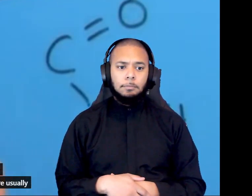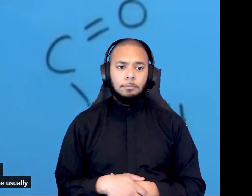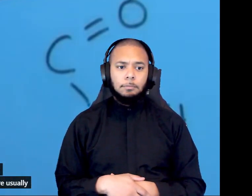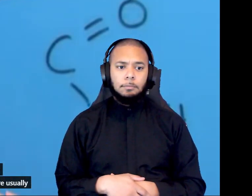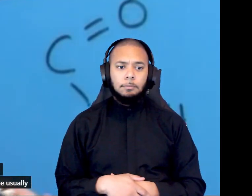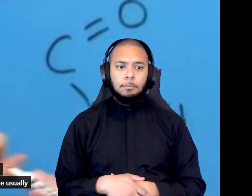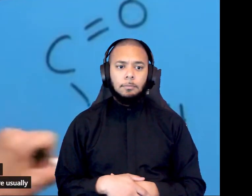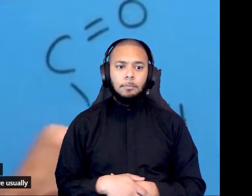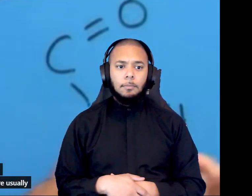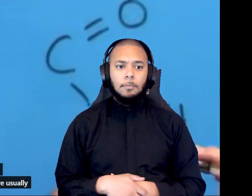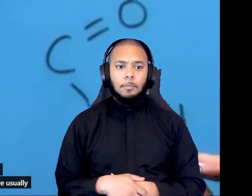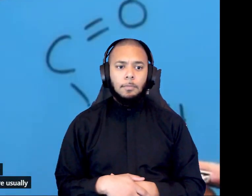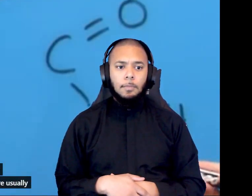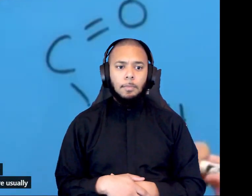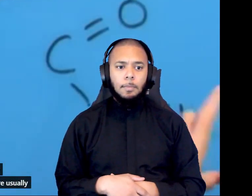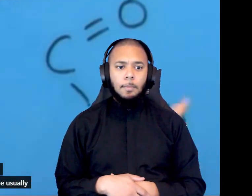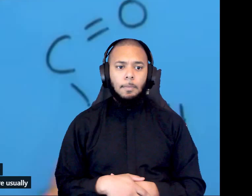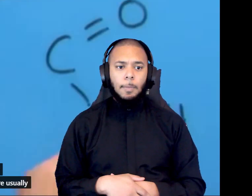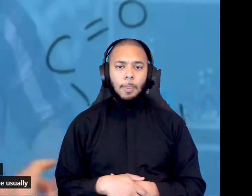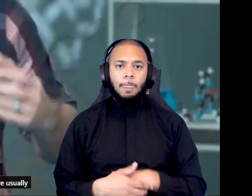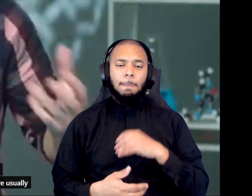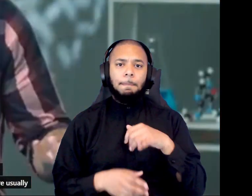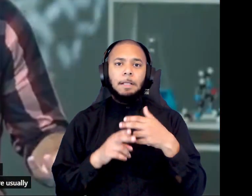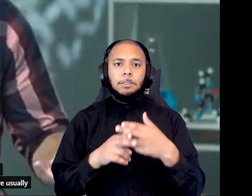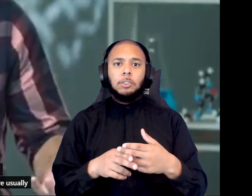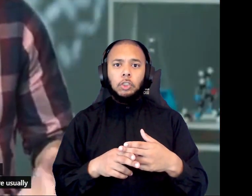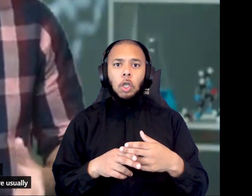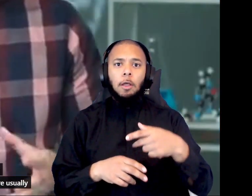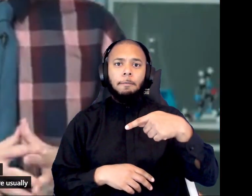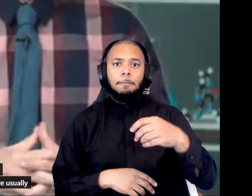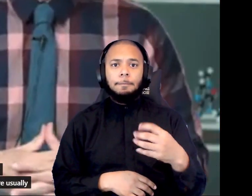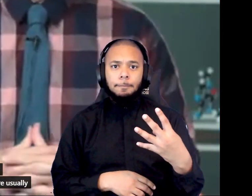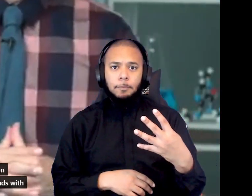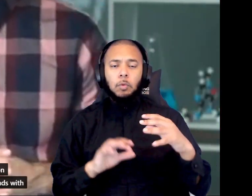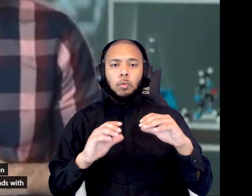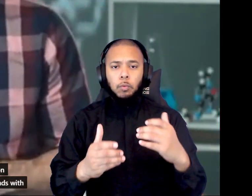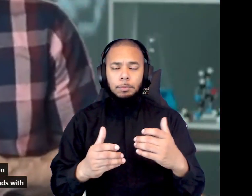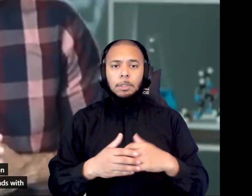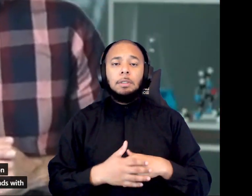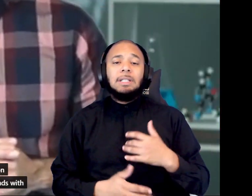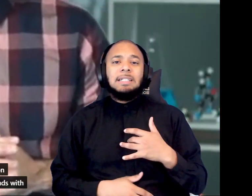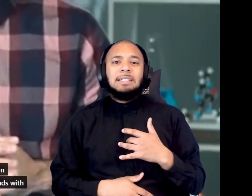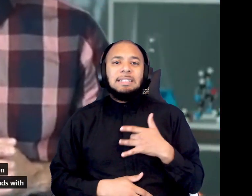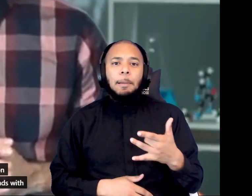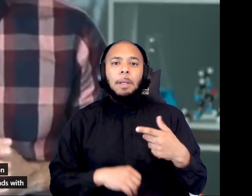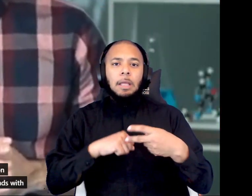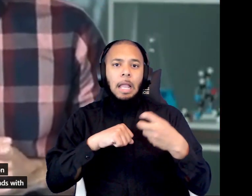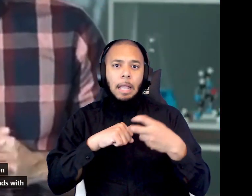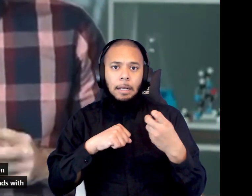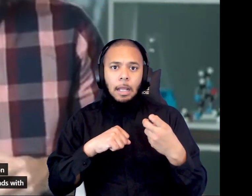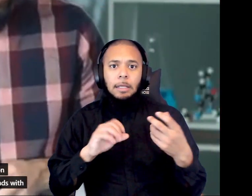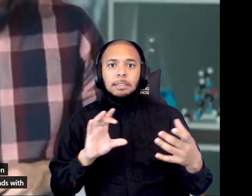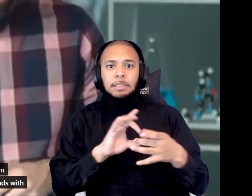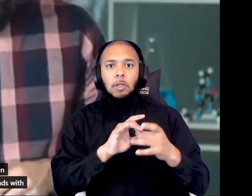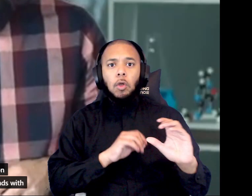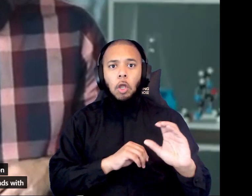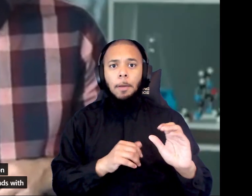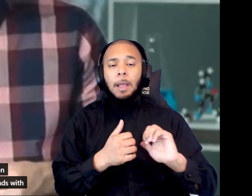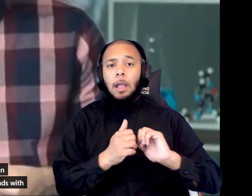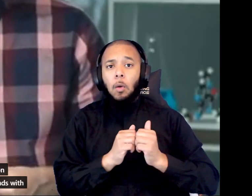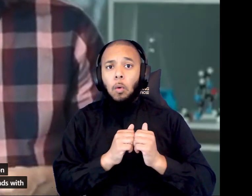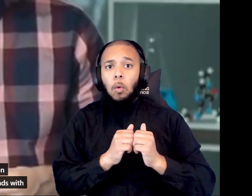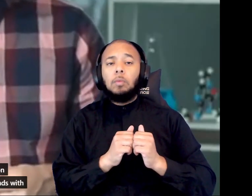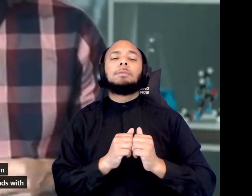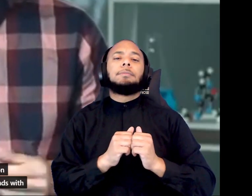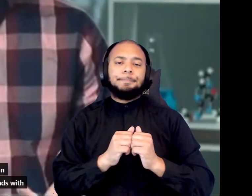oxygen. Okay, and that's called the phosphate group. Phosphate groups are usually ionized and attached to a carbon skeleton by the